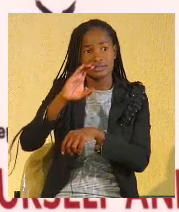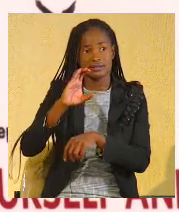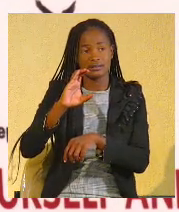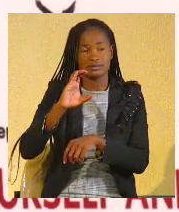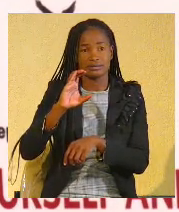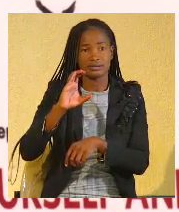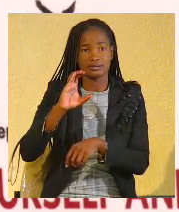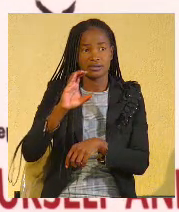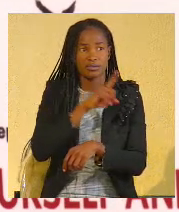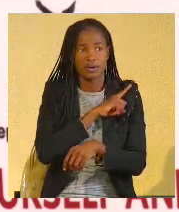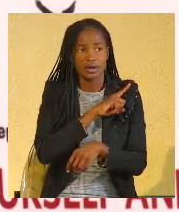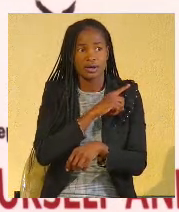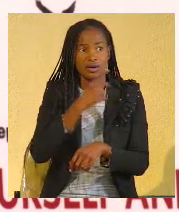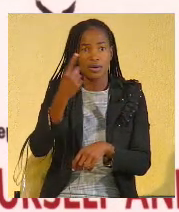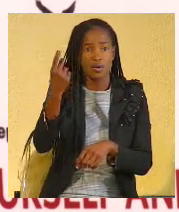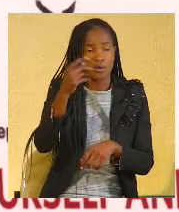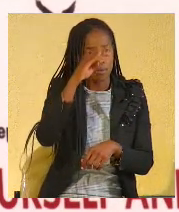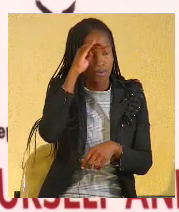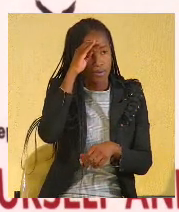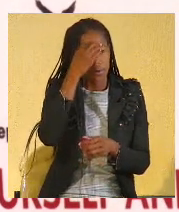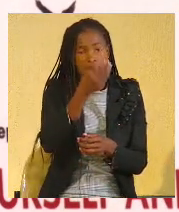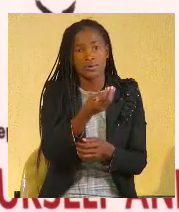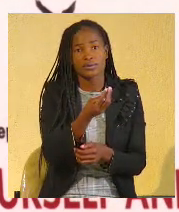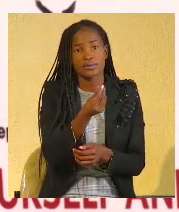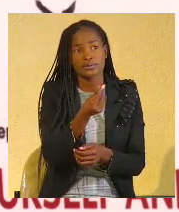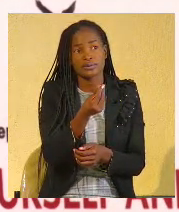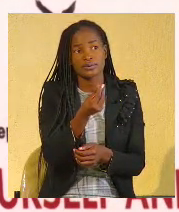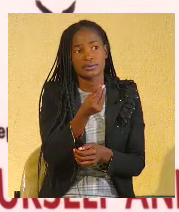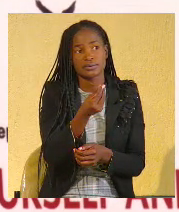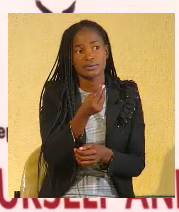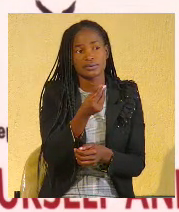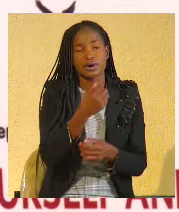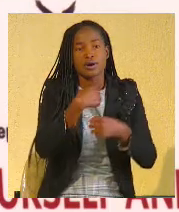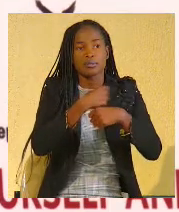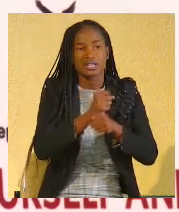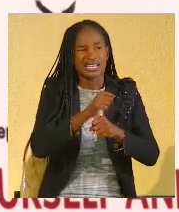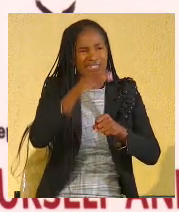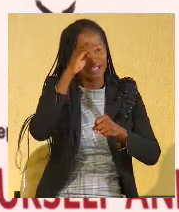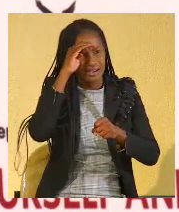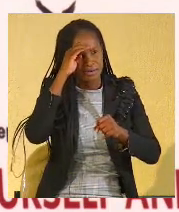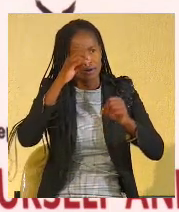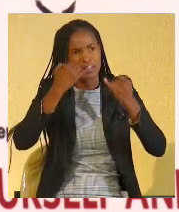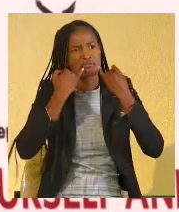for sourcing of additional funding for the research project.